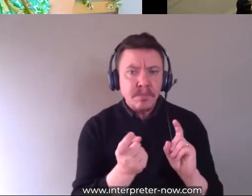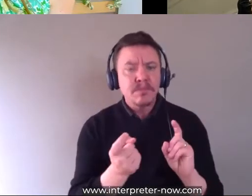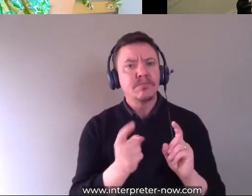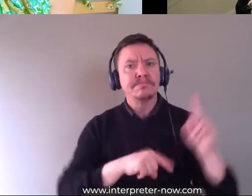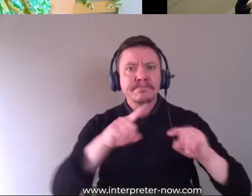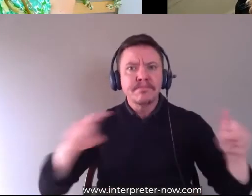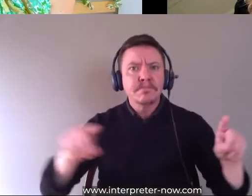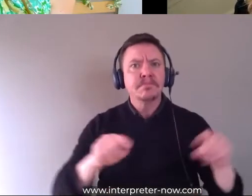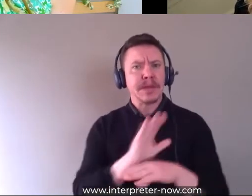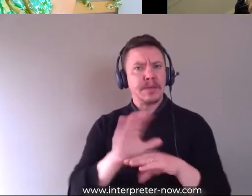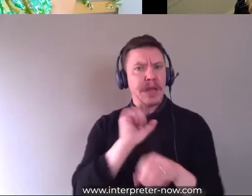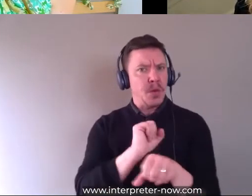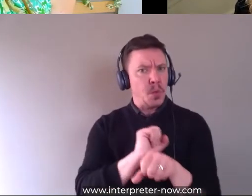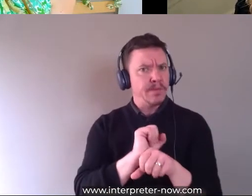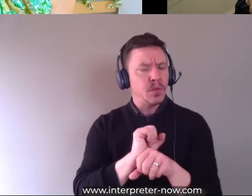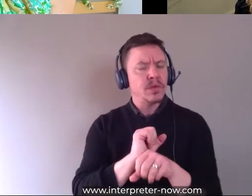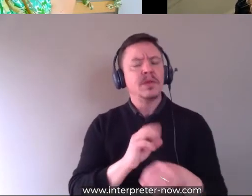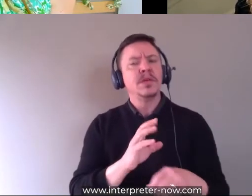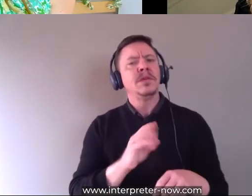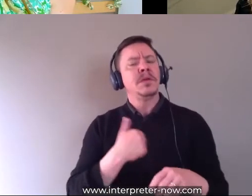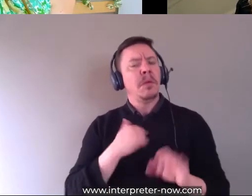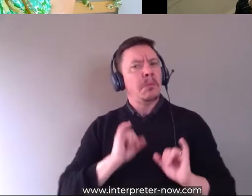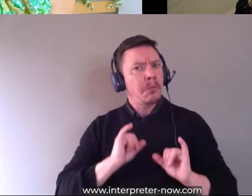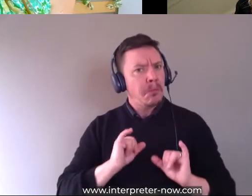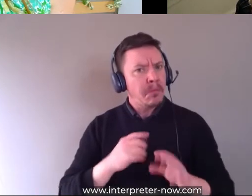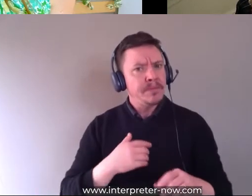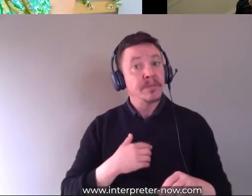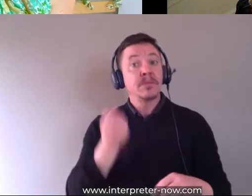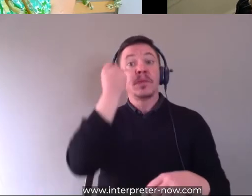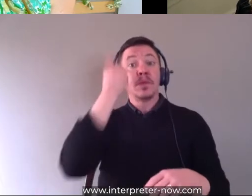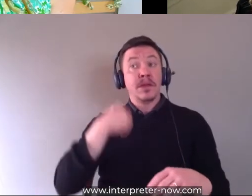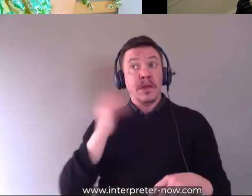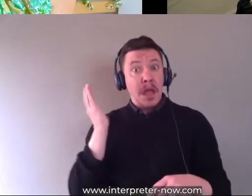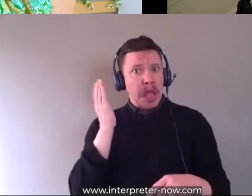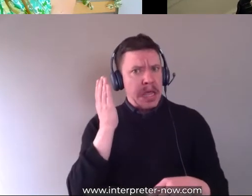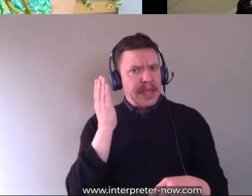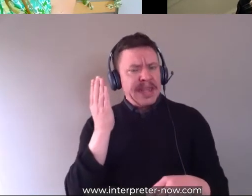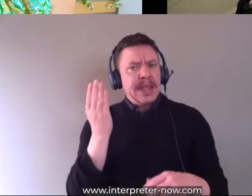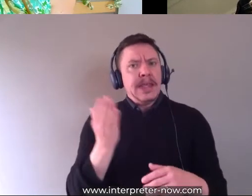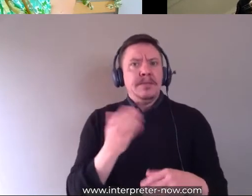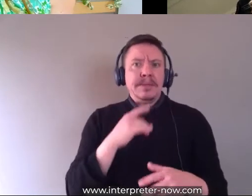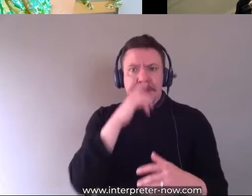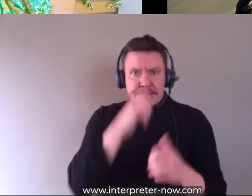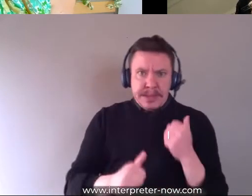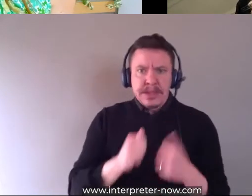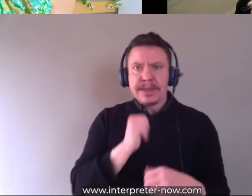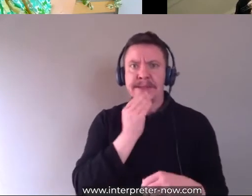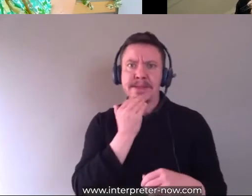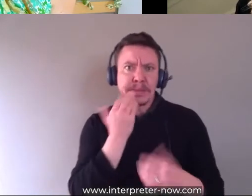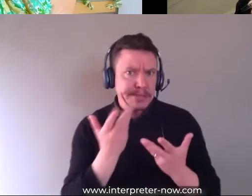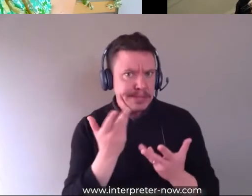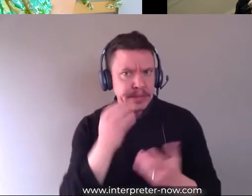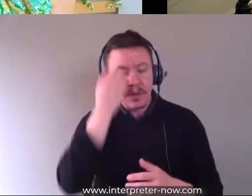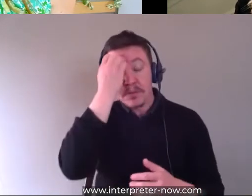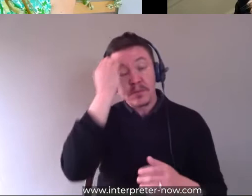companies I had worked for. And this is going to sound not very kind, but the more I worked